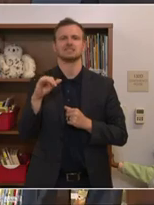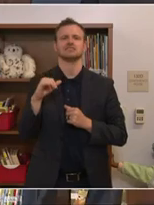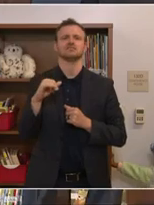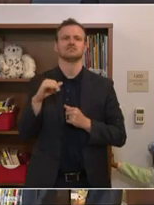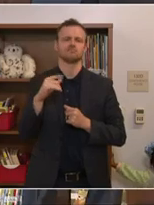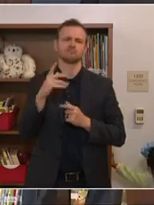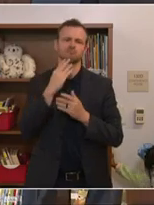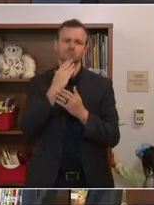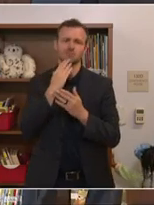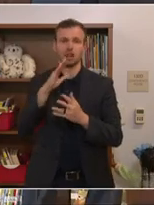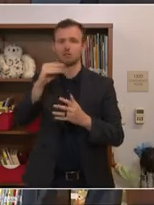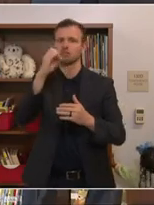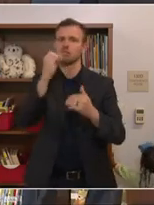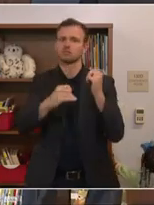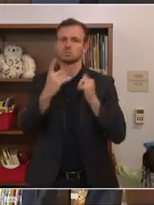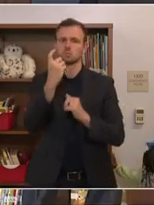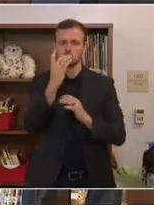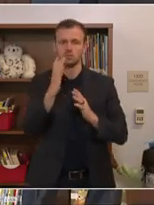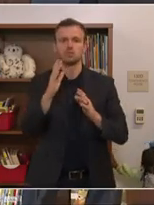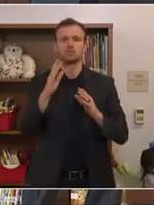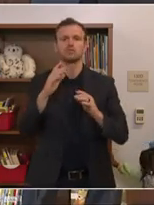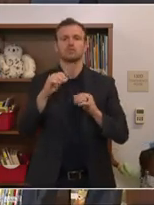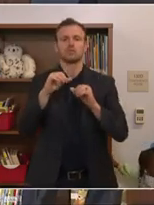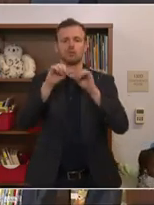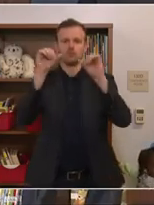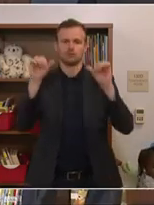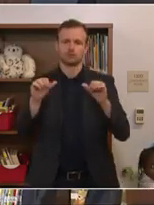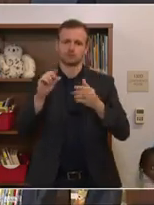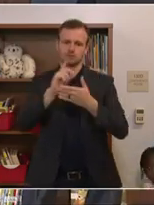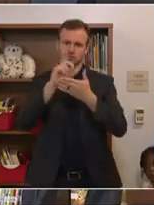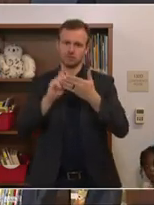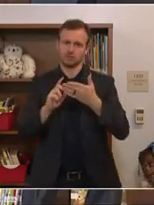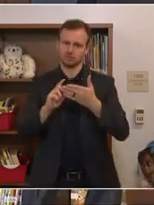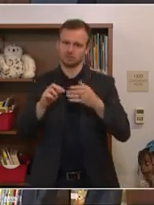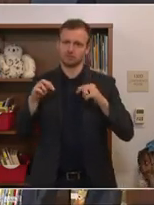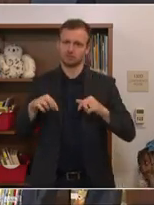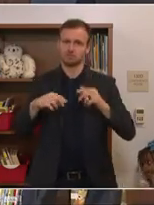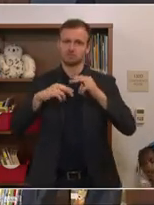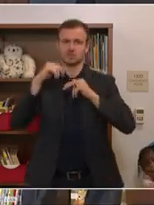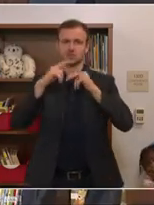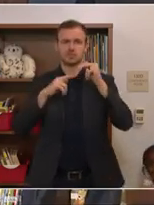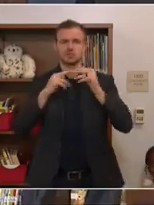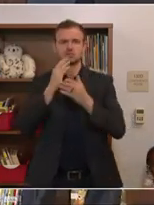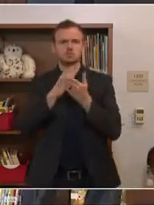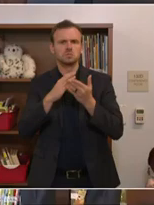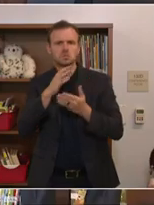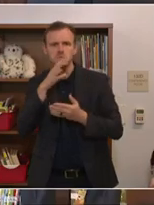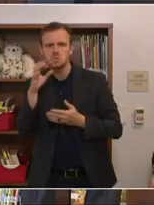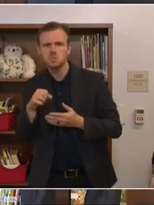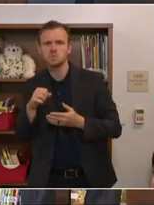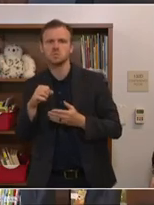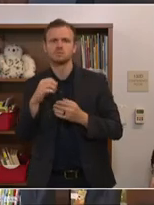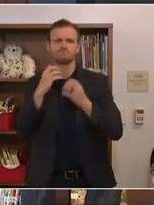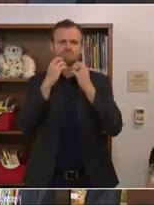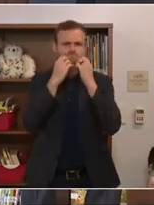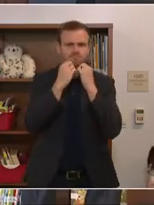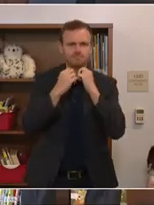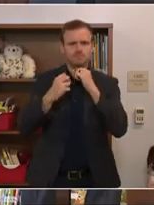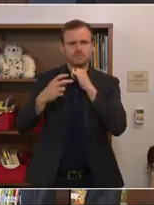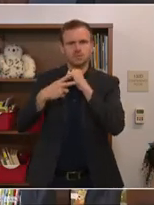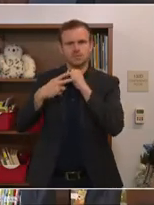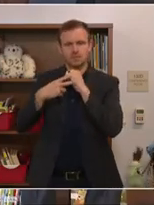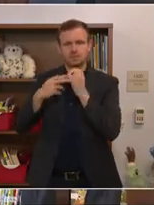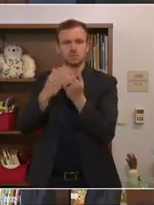this beautiful design. You see some old, you see some new, you see elements to the past and the future. And that work was done by the wonderful team at Studio